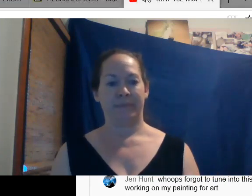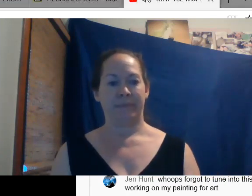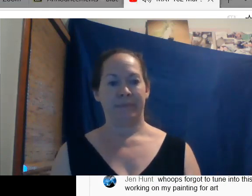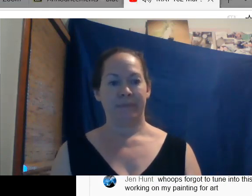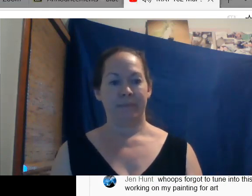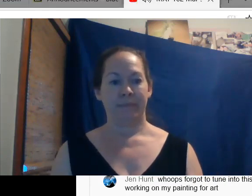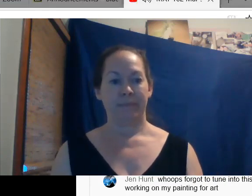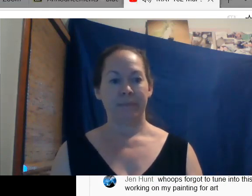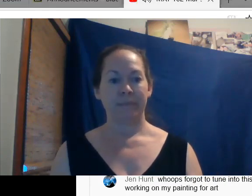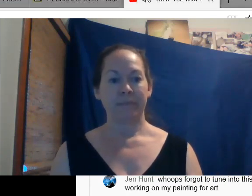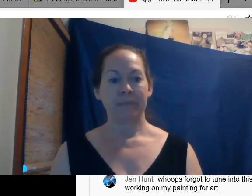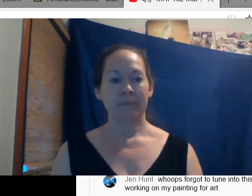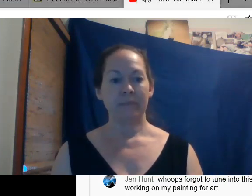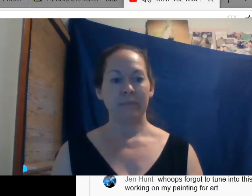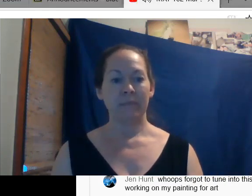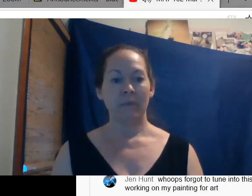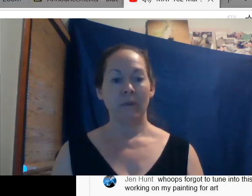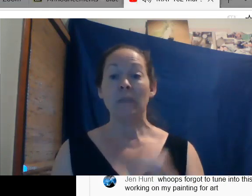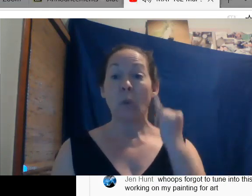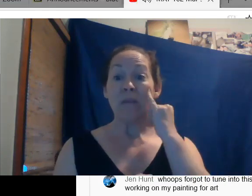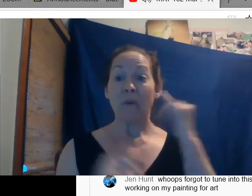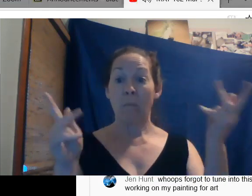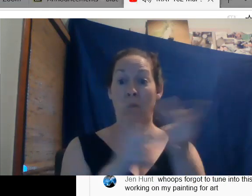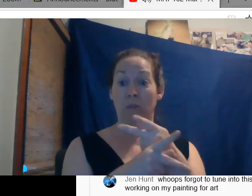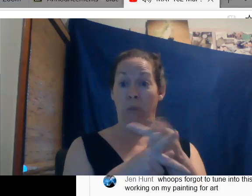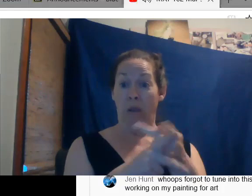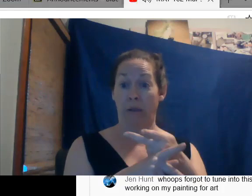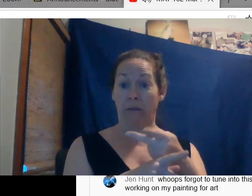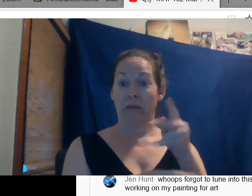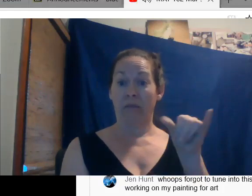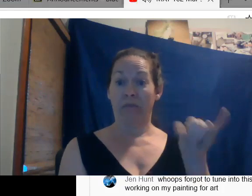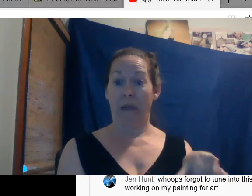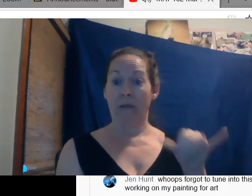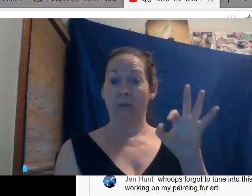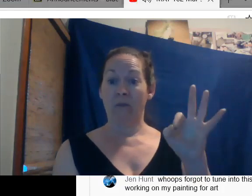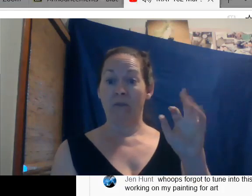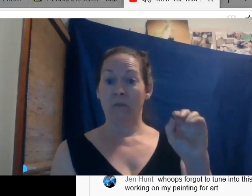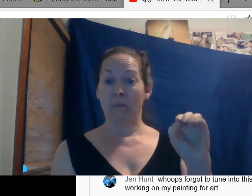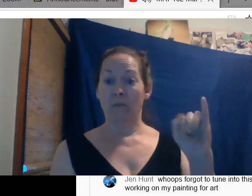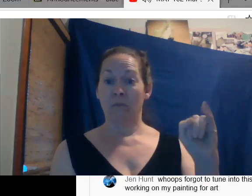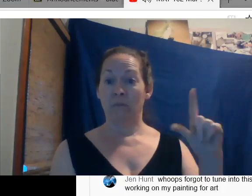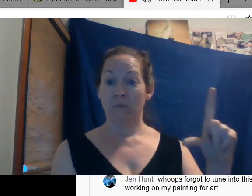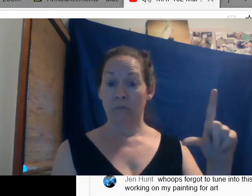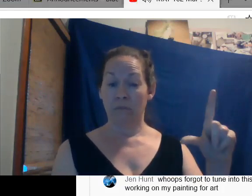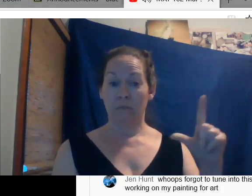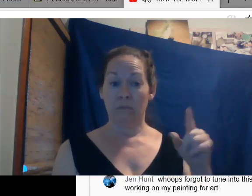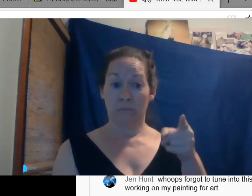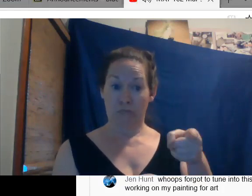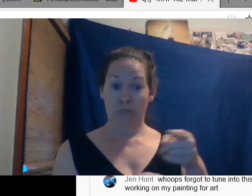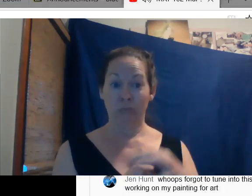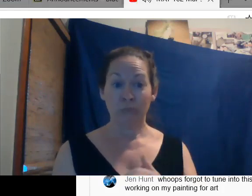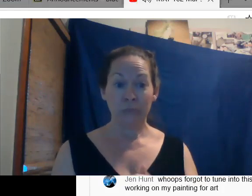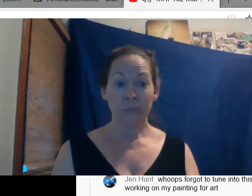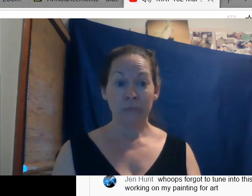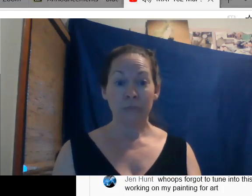Because putting these things together is a multiplication, this factoring will rely on divisions. And so that's